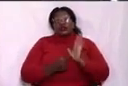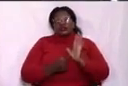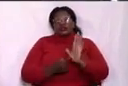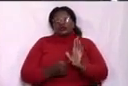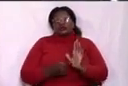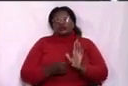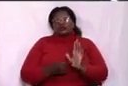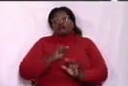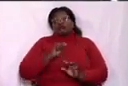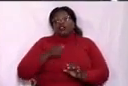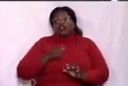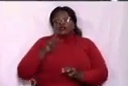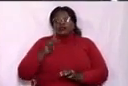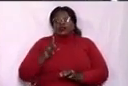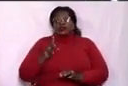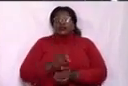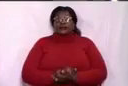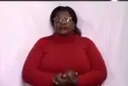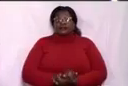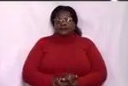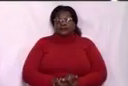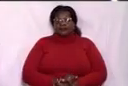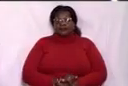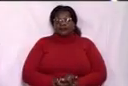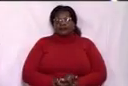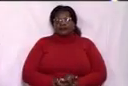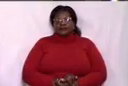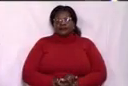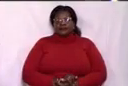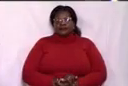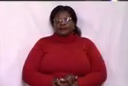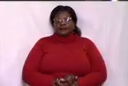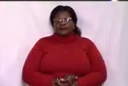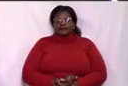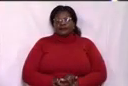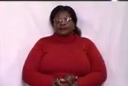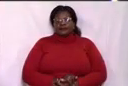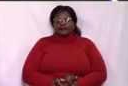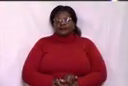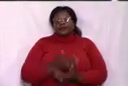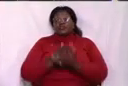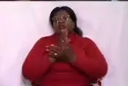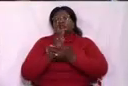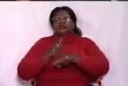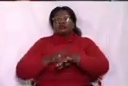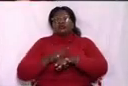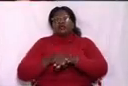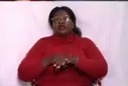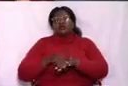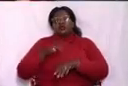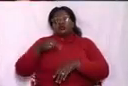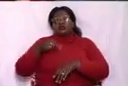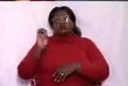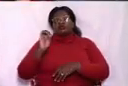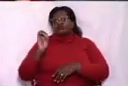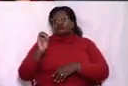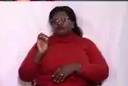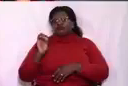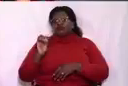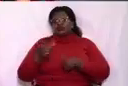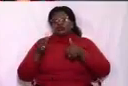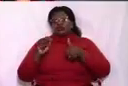for us. I like that. Great. Now, sometimes it's not right. It's not the right time to